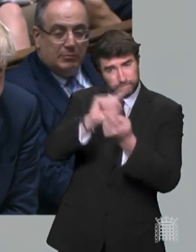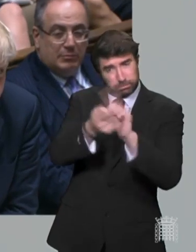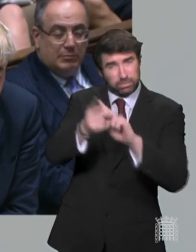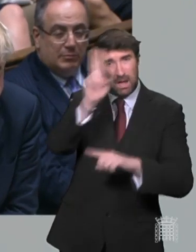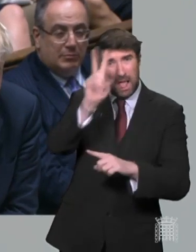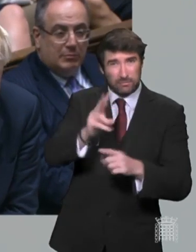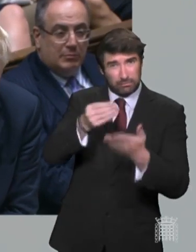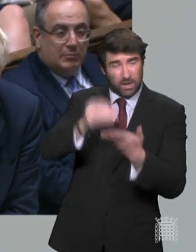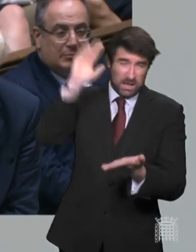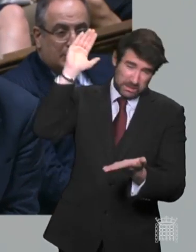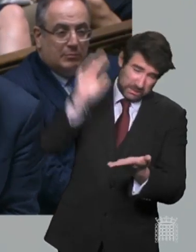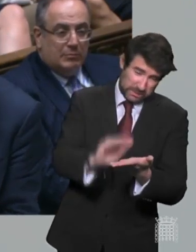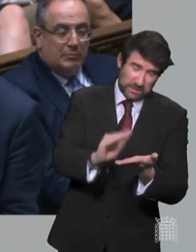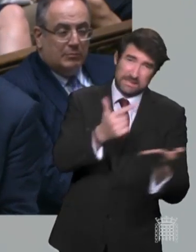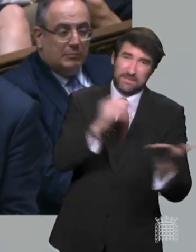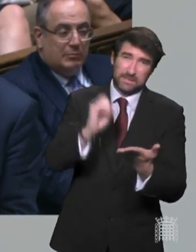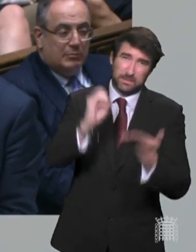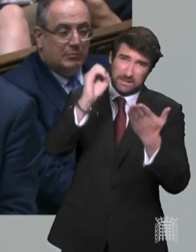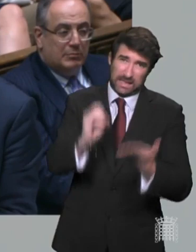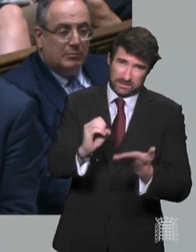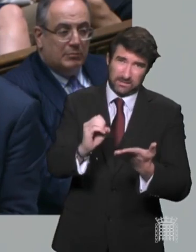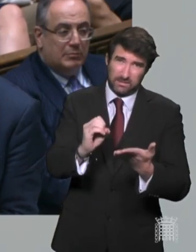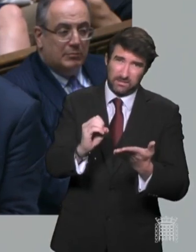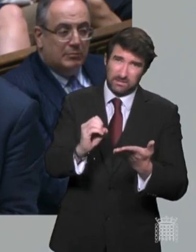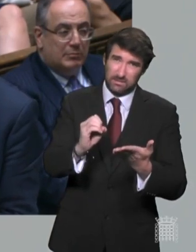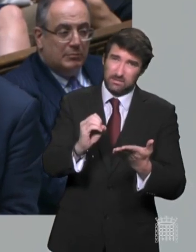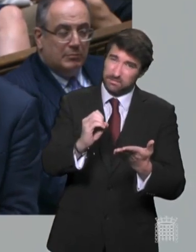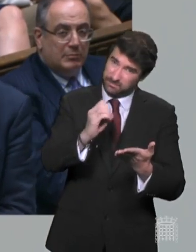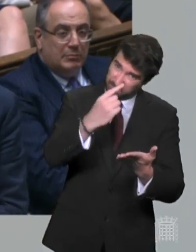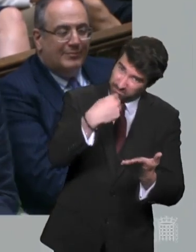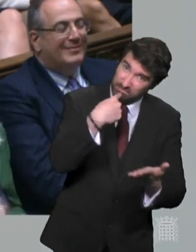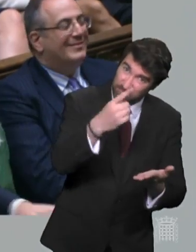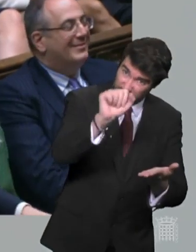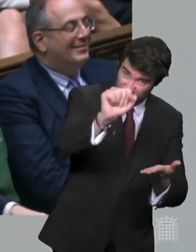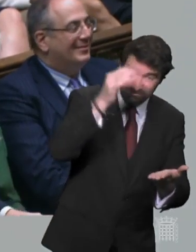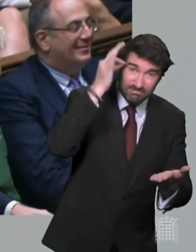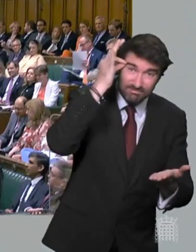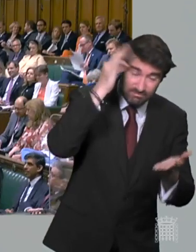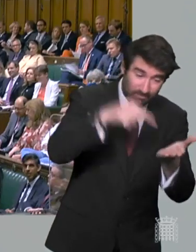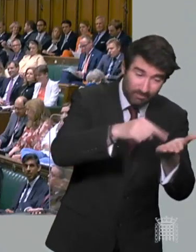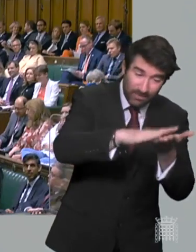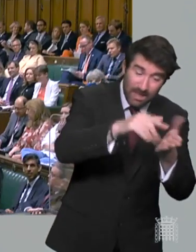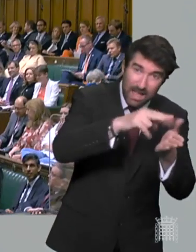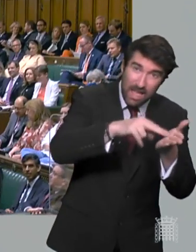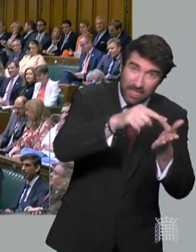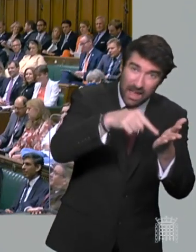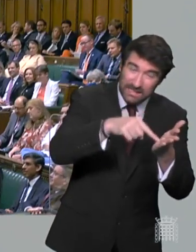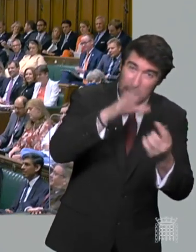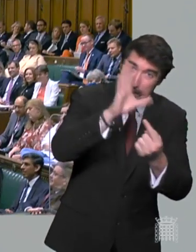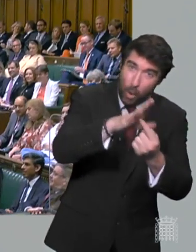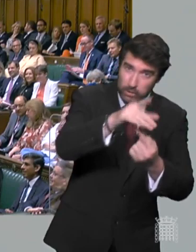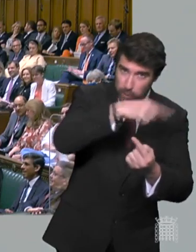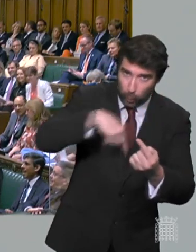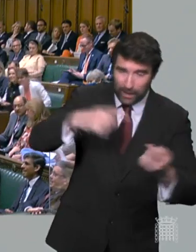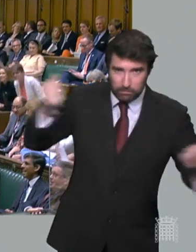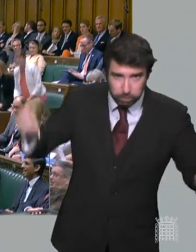70% just in the last 10 years. And what I think the people of Thanet want to see, and I'm sure he exemplifies it, is a spirit of Promethean technological